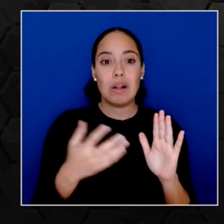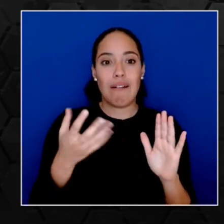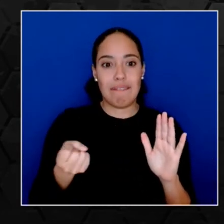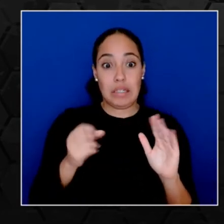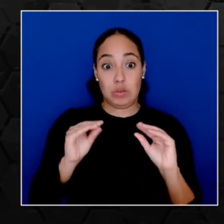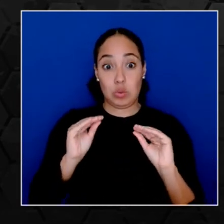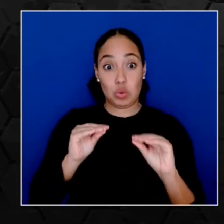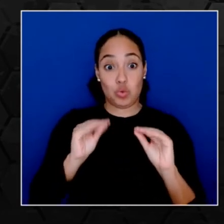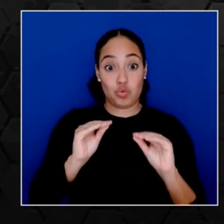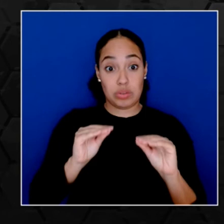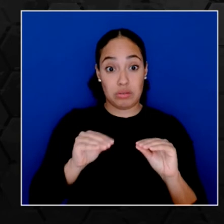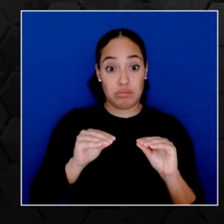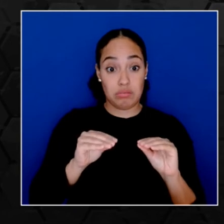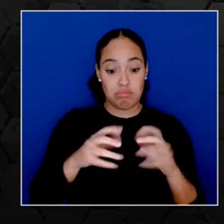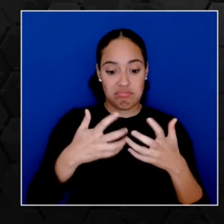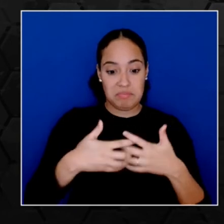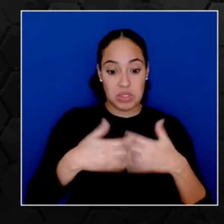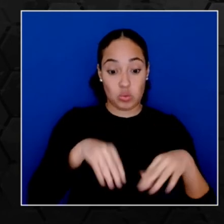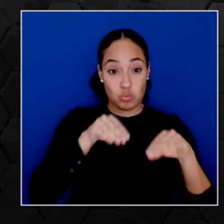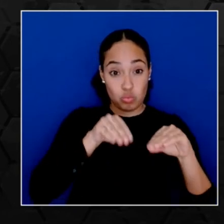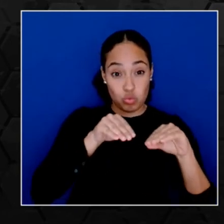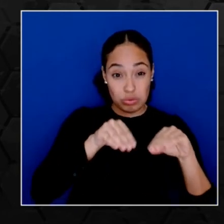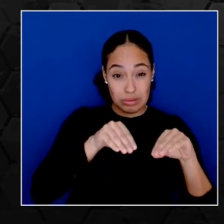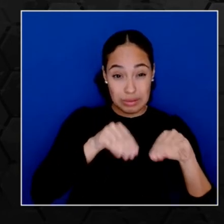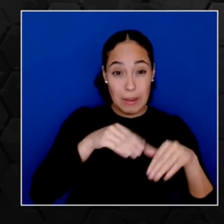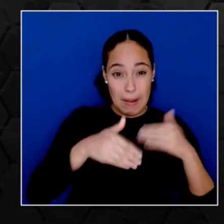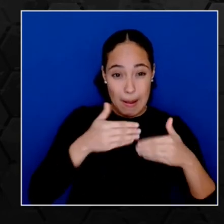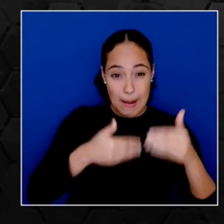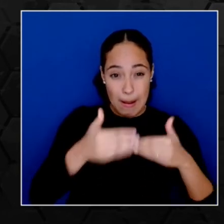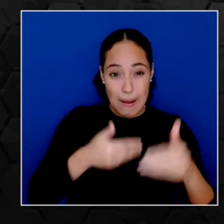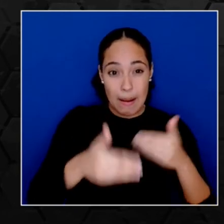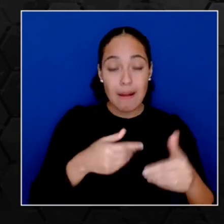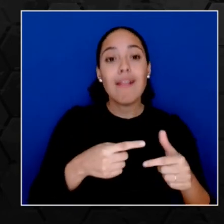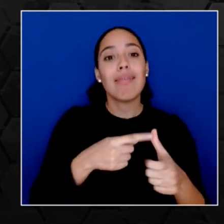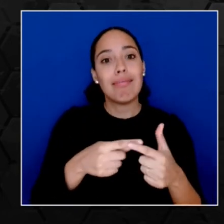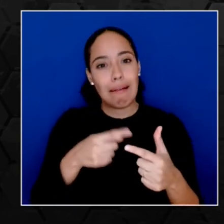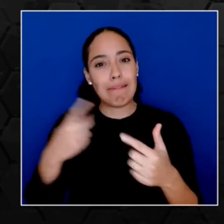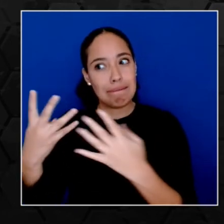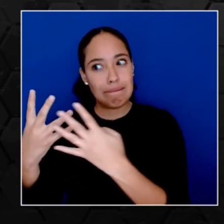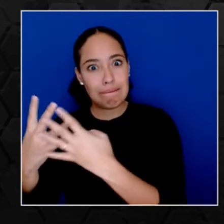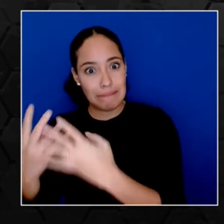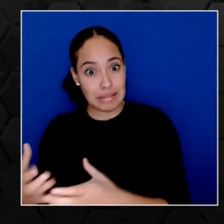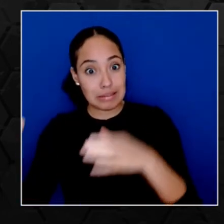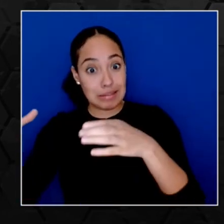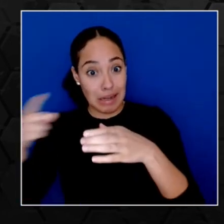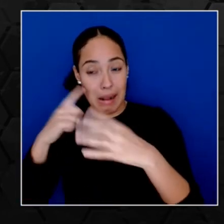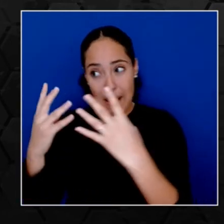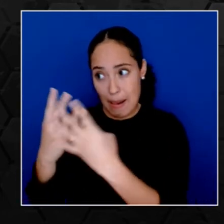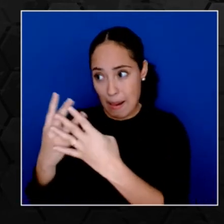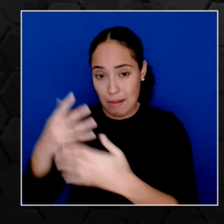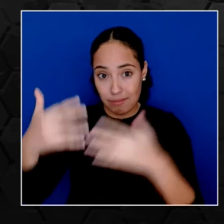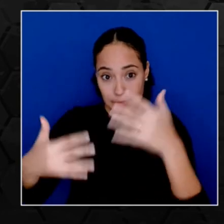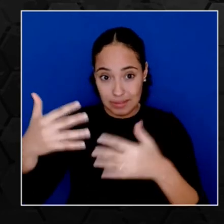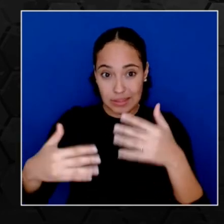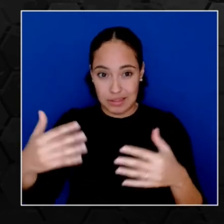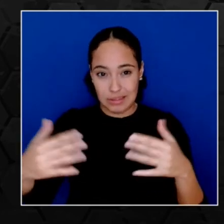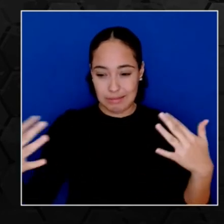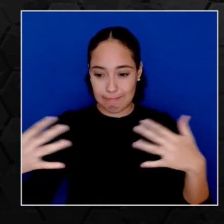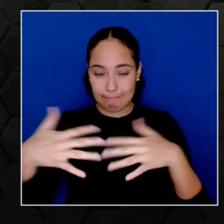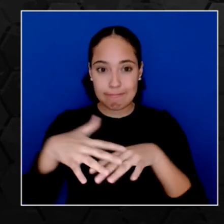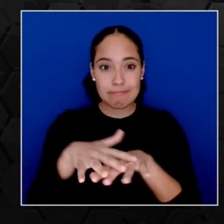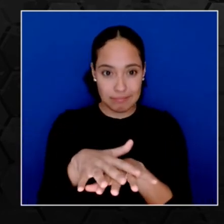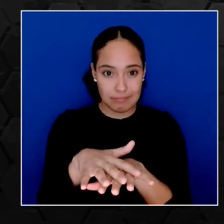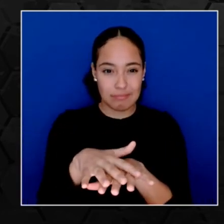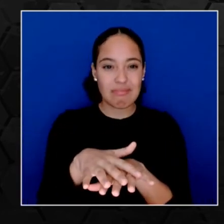completed, and then when we want to like get the recommendation for some for ID, etc. So we give that like